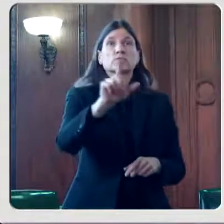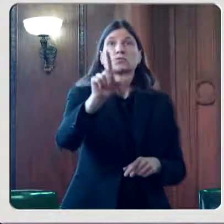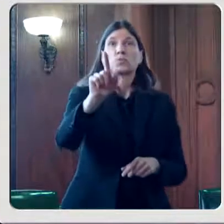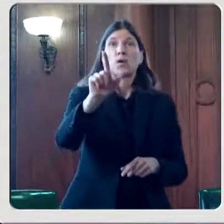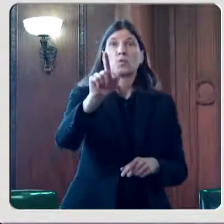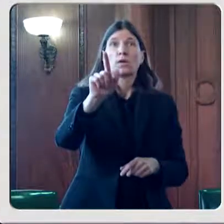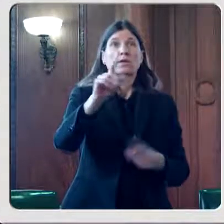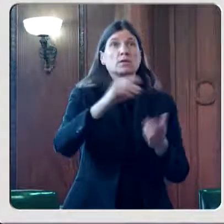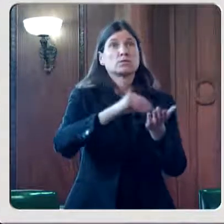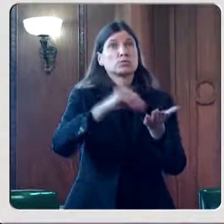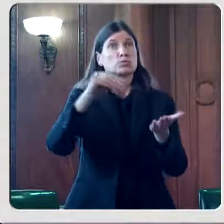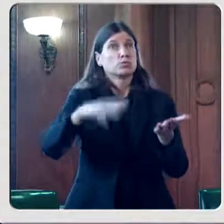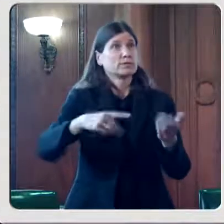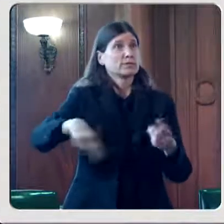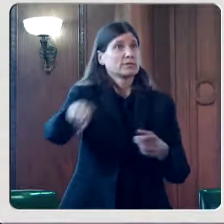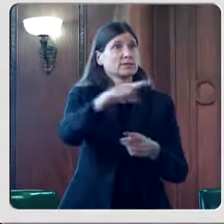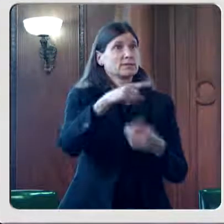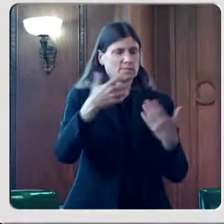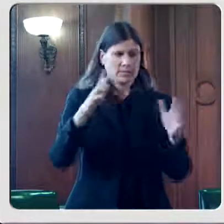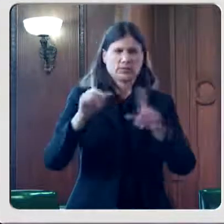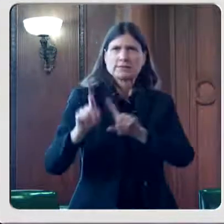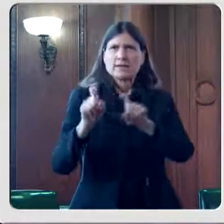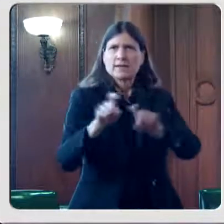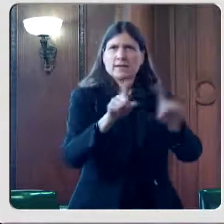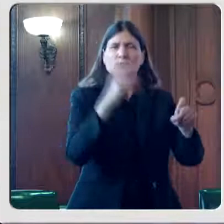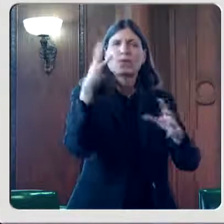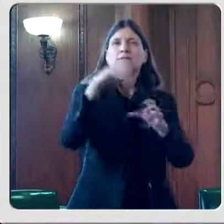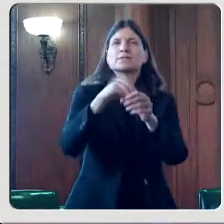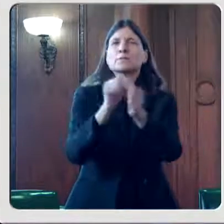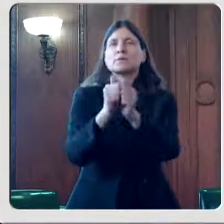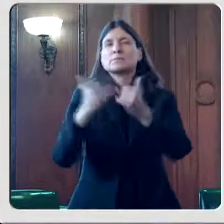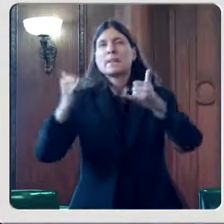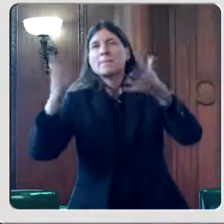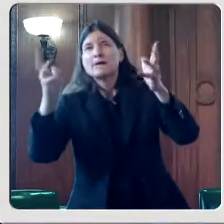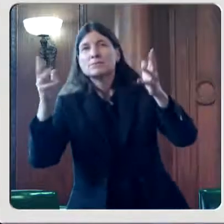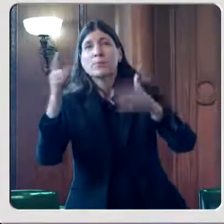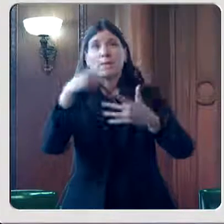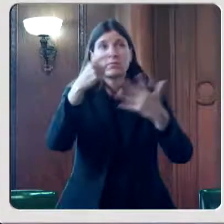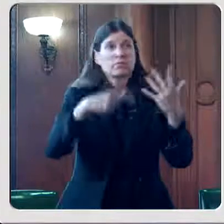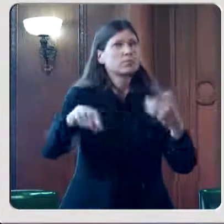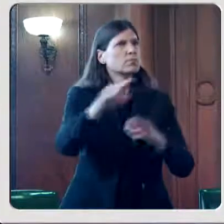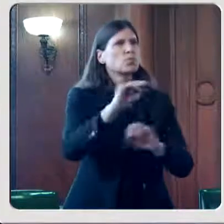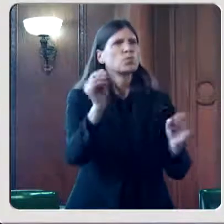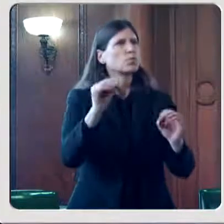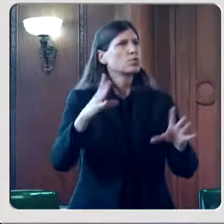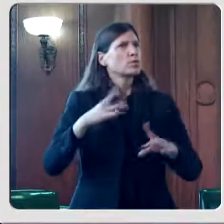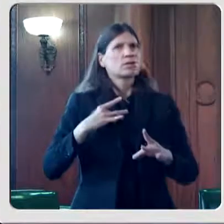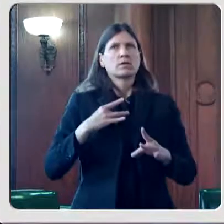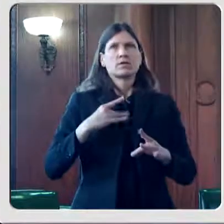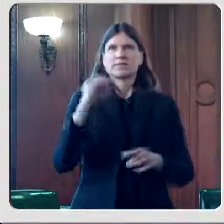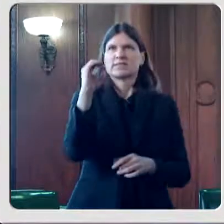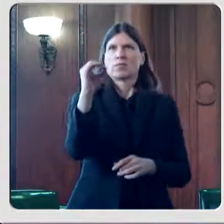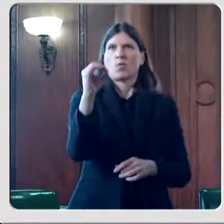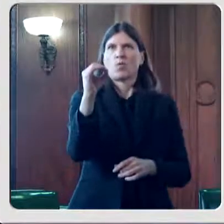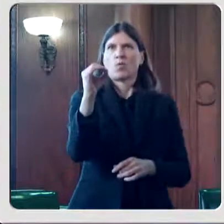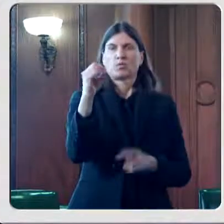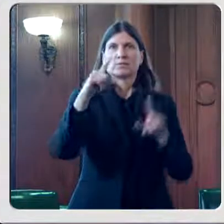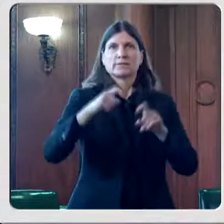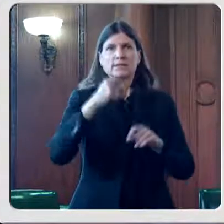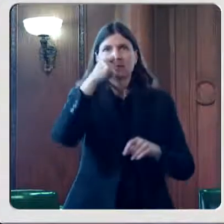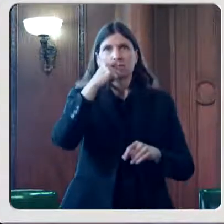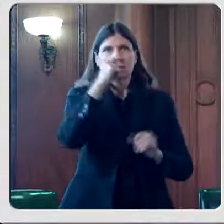0 positive. So that's a testament. So sports is back in the swing of things for the winter months.